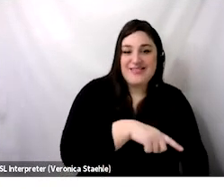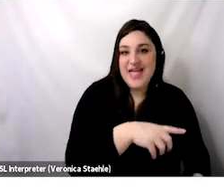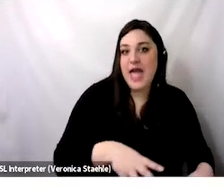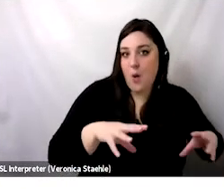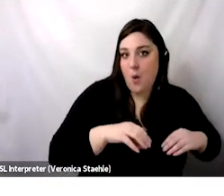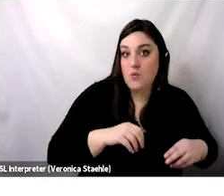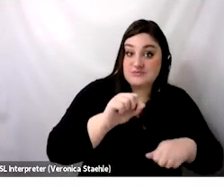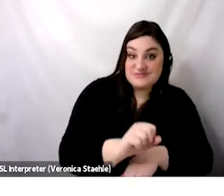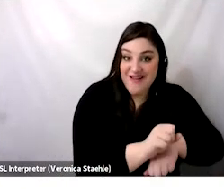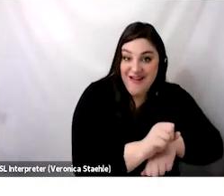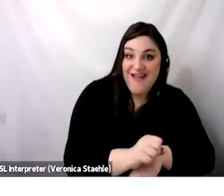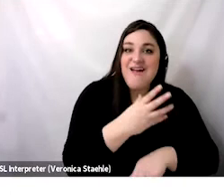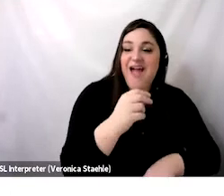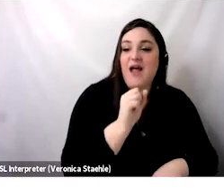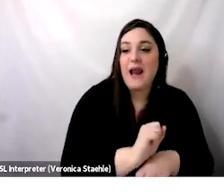labor.